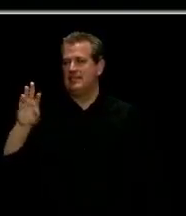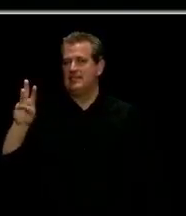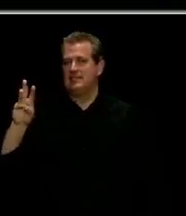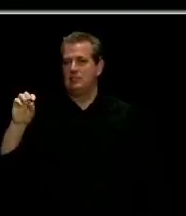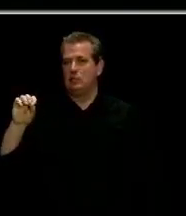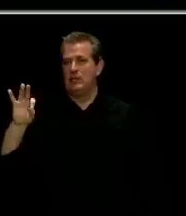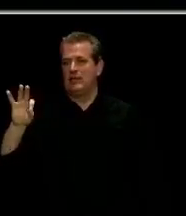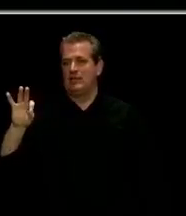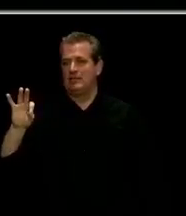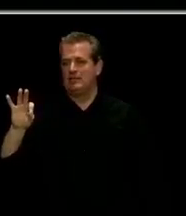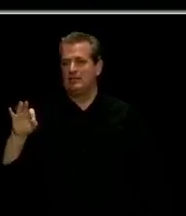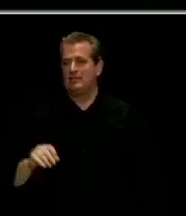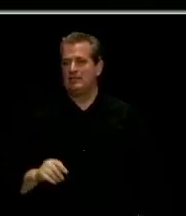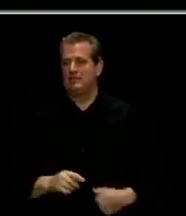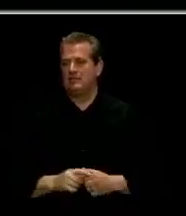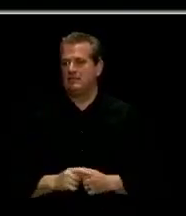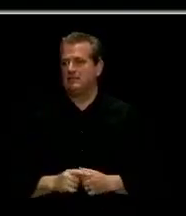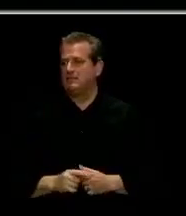7699609.